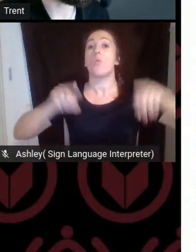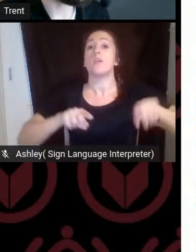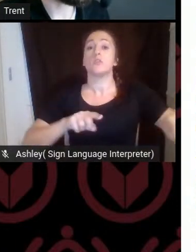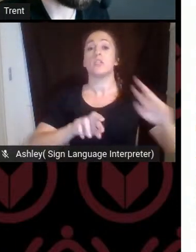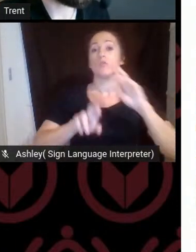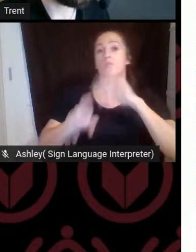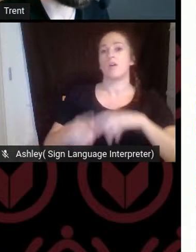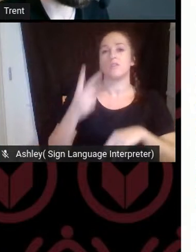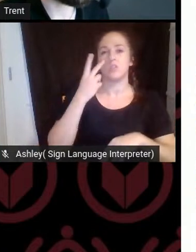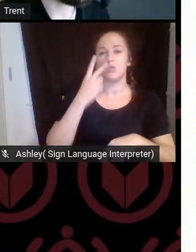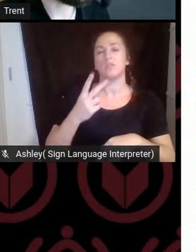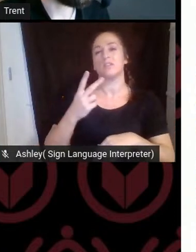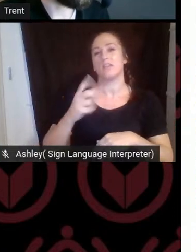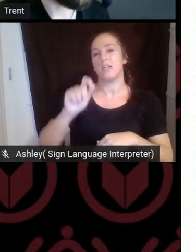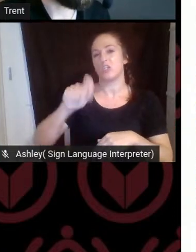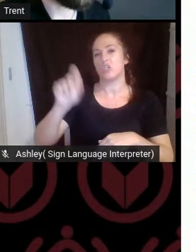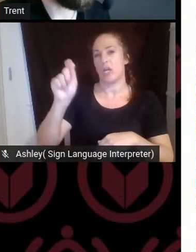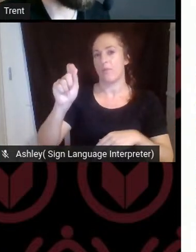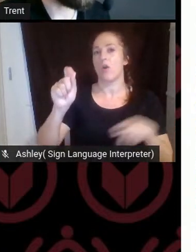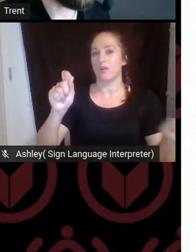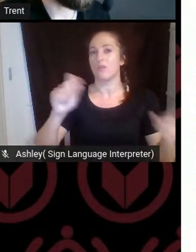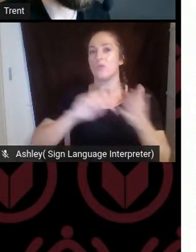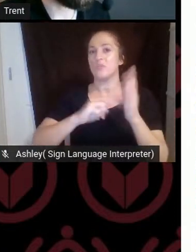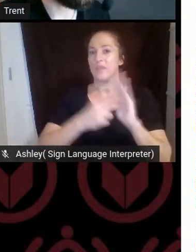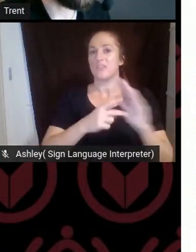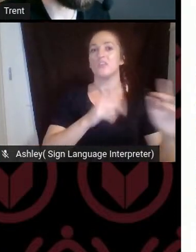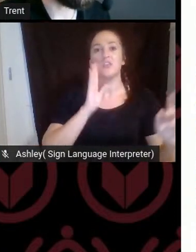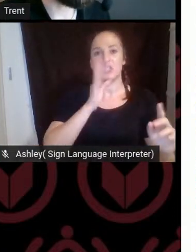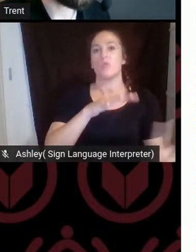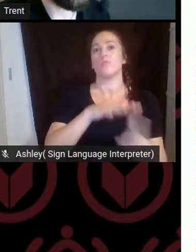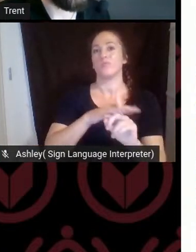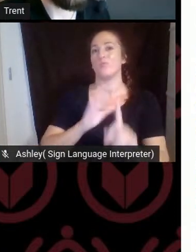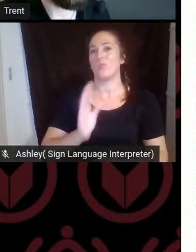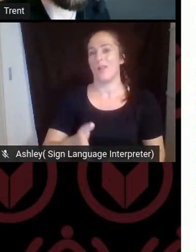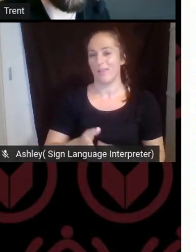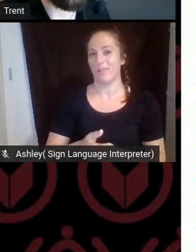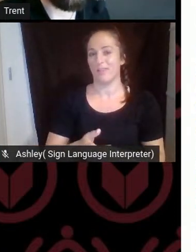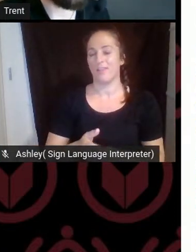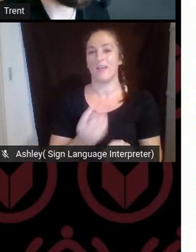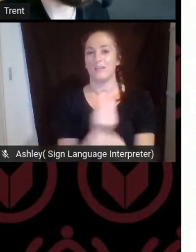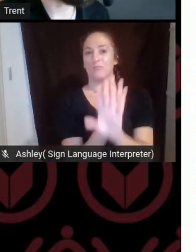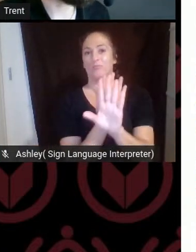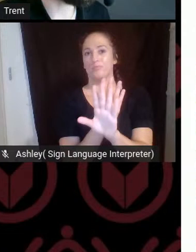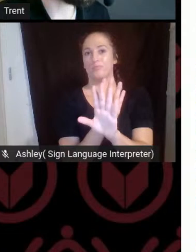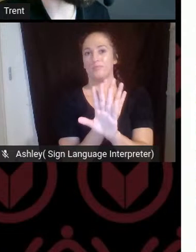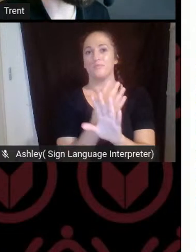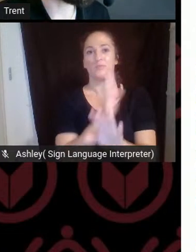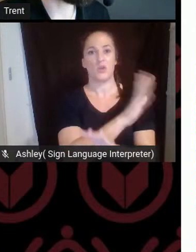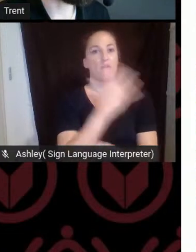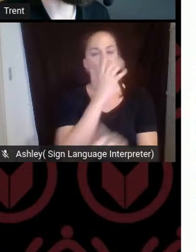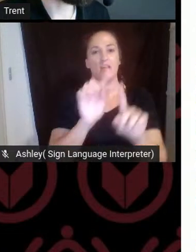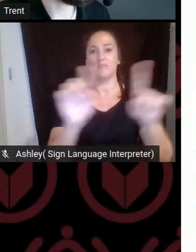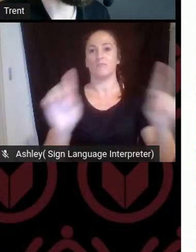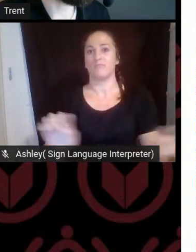she is attending. But here is the meet link. For now, all I need to do is